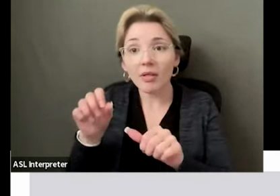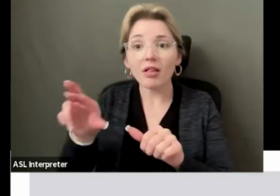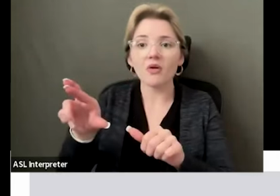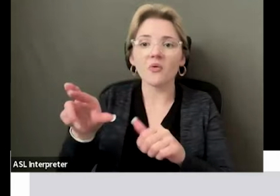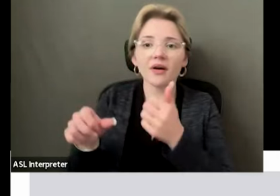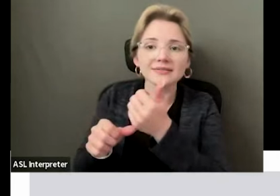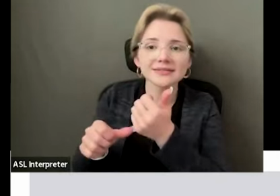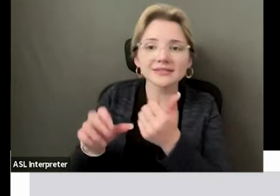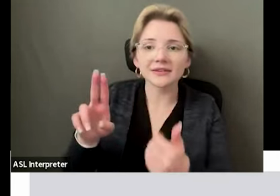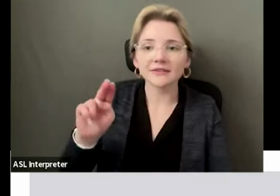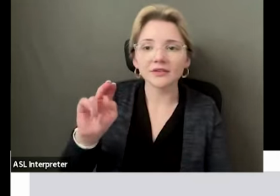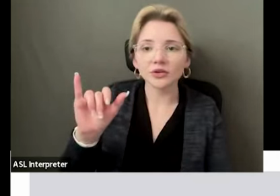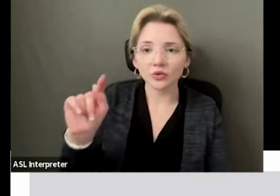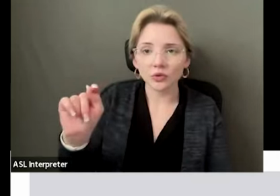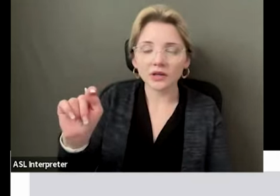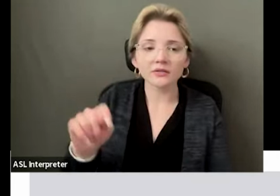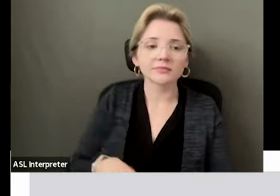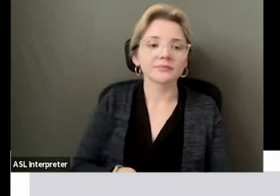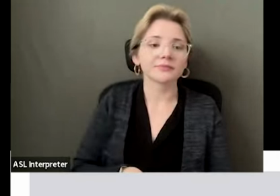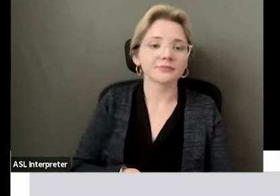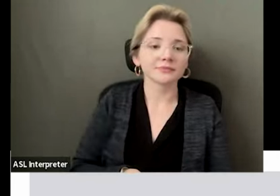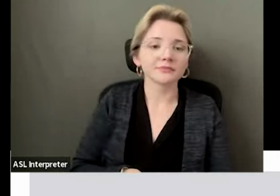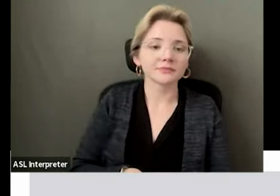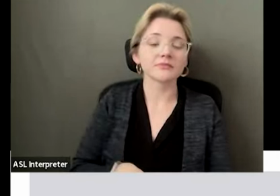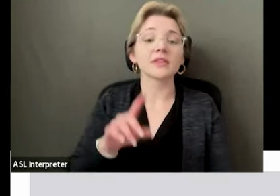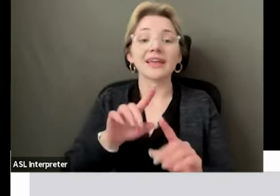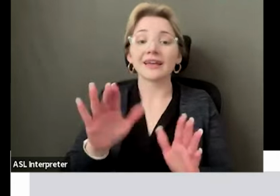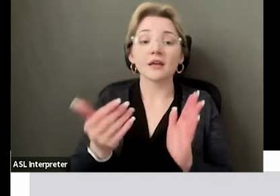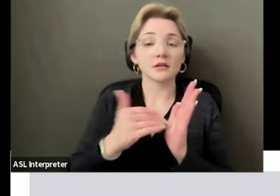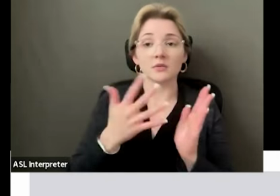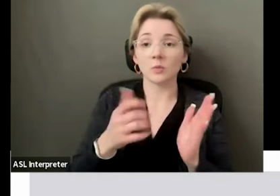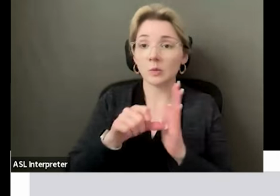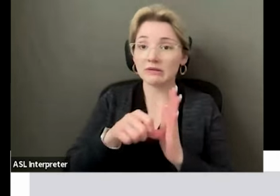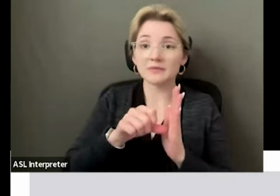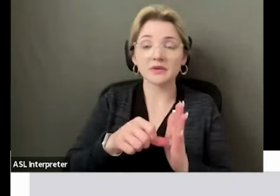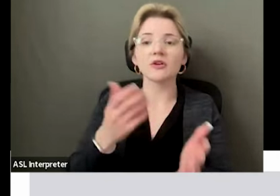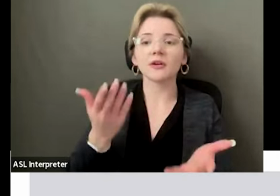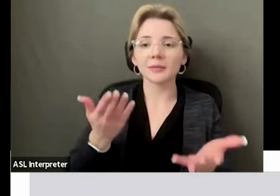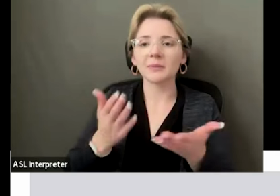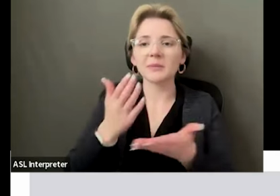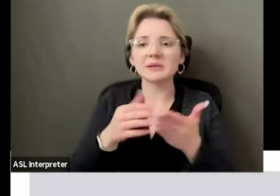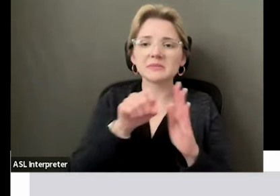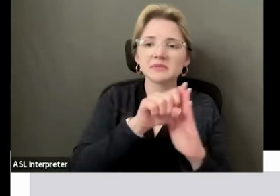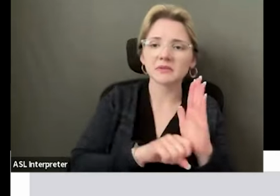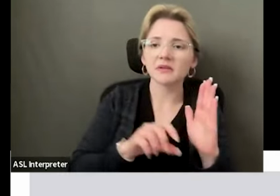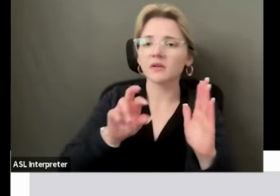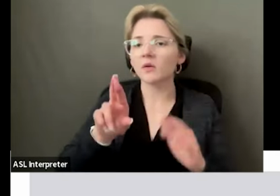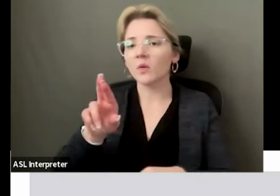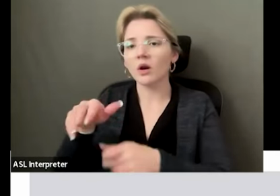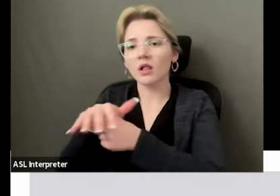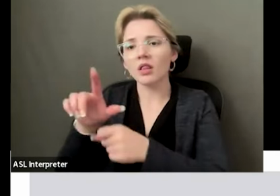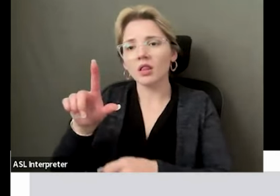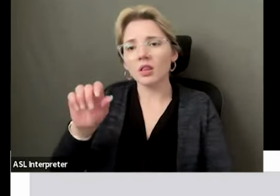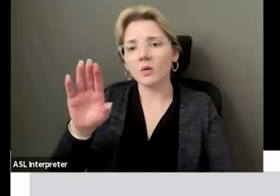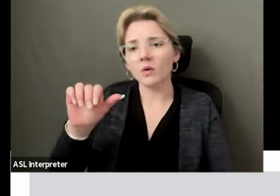or another unit, these same protections may not apply. But again, there may be state or local protections that expand